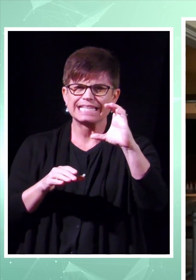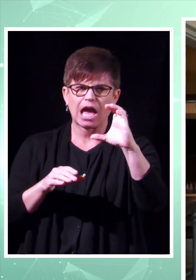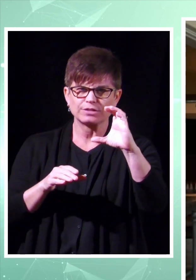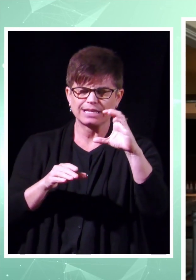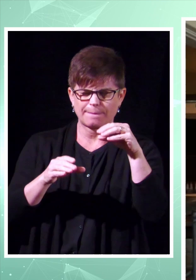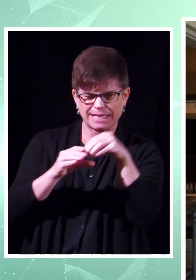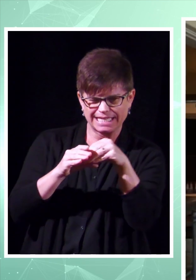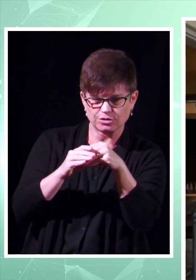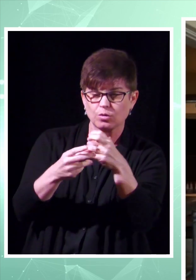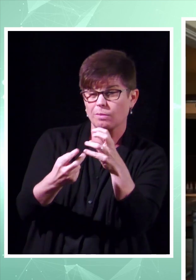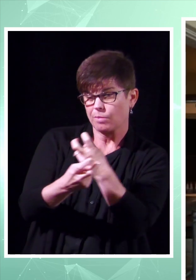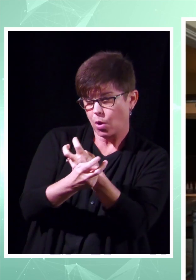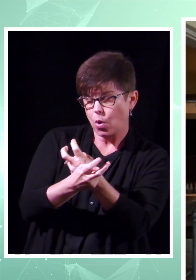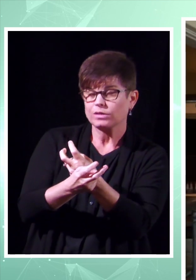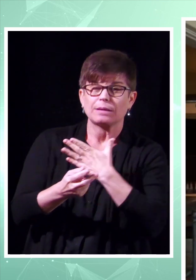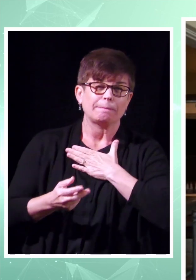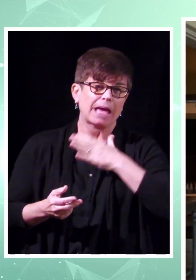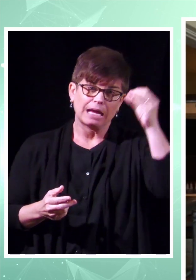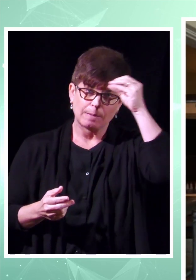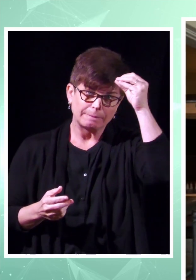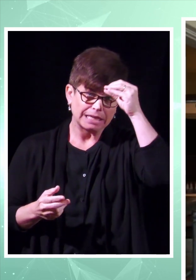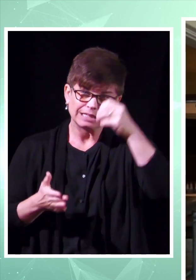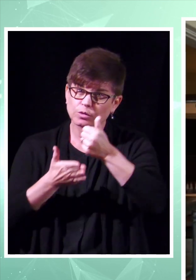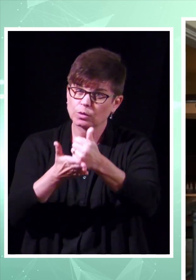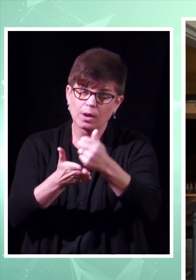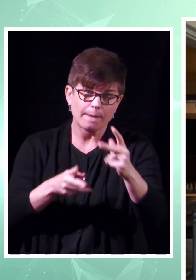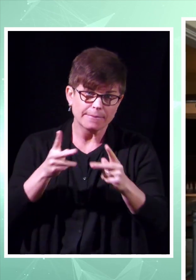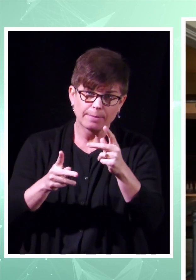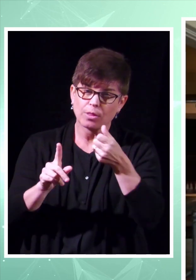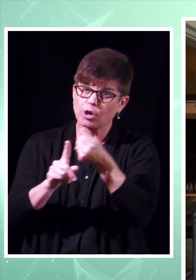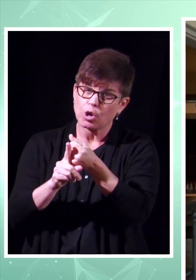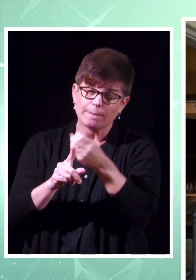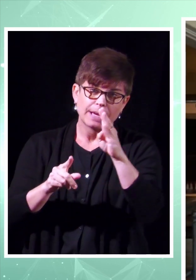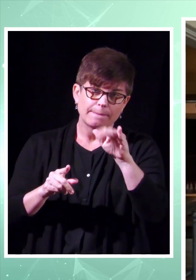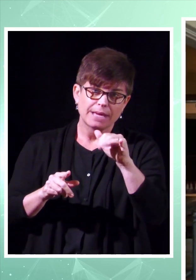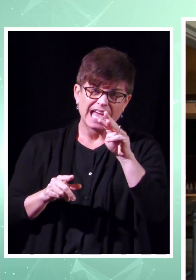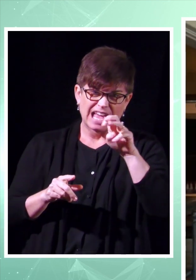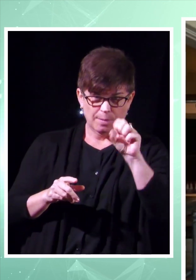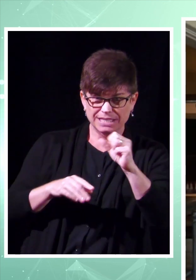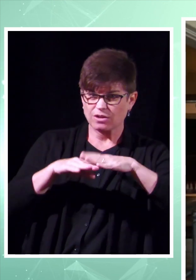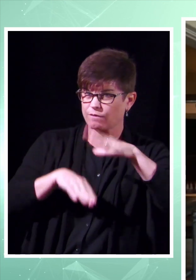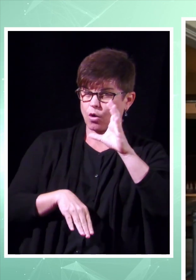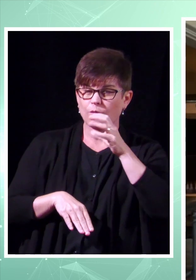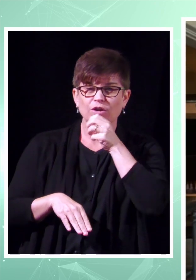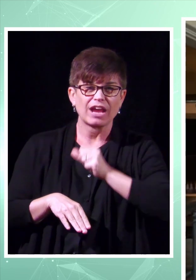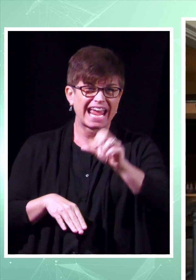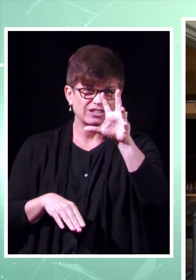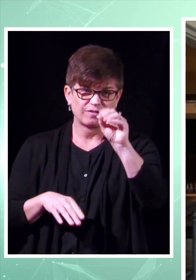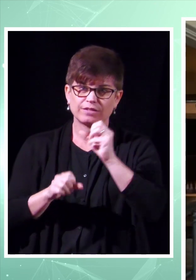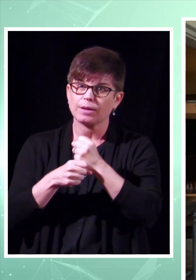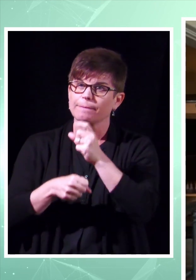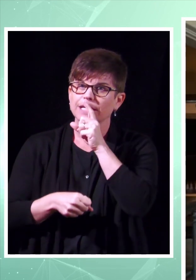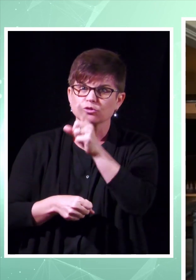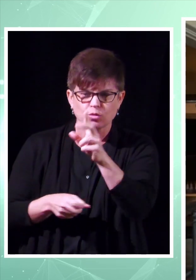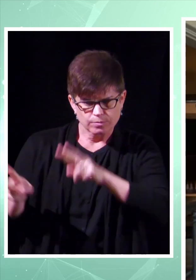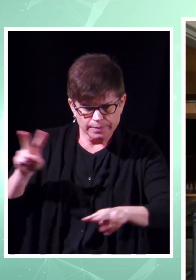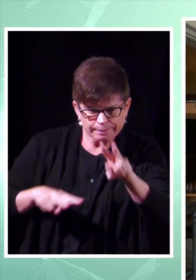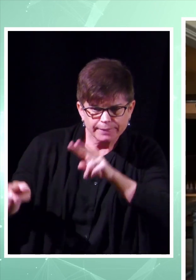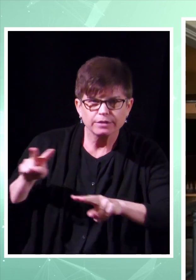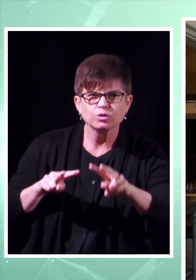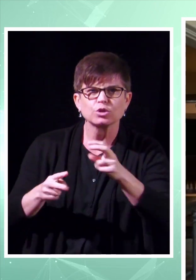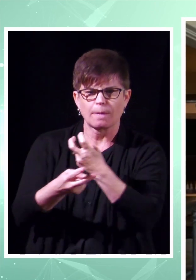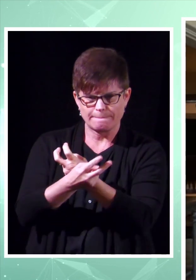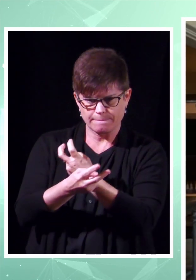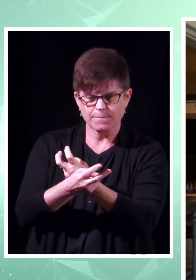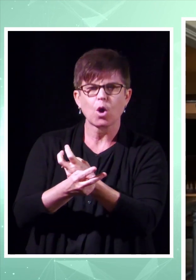best practice, in my opinion, as you help people impacted by MS, particularly those over the age of 50, to make sure that we're monitoring their bone